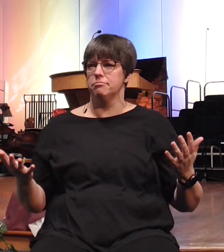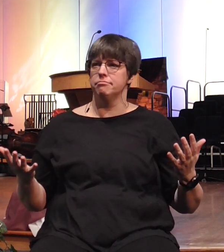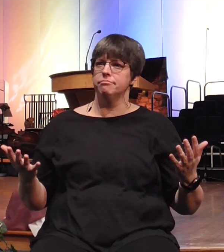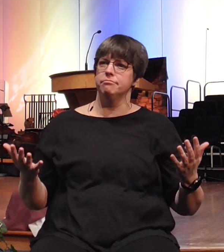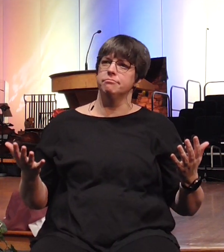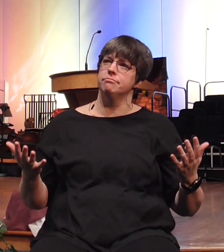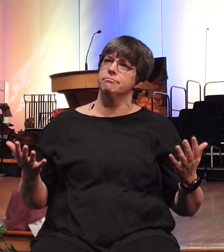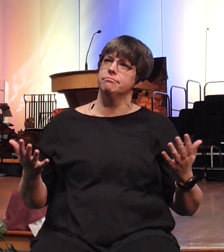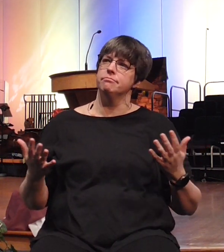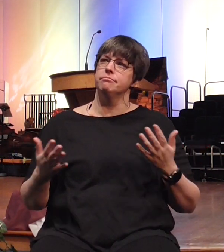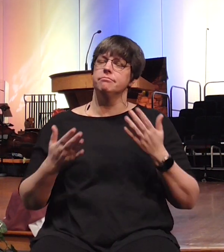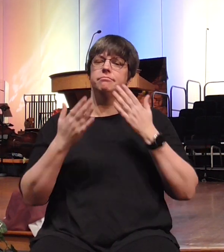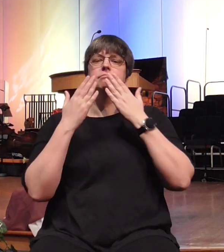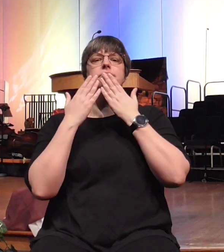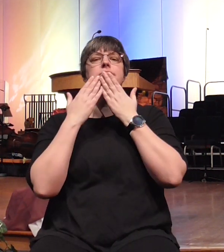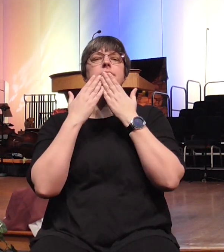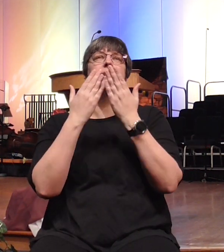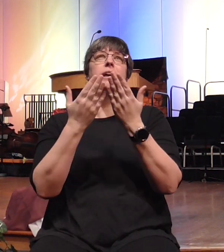everything.